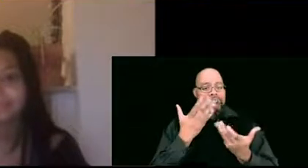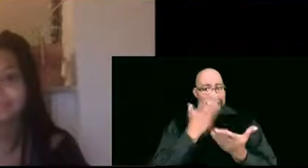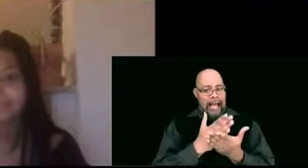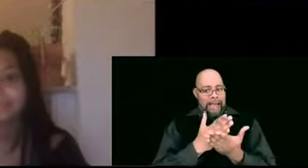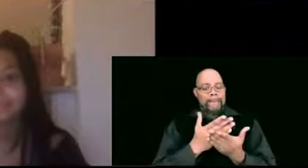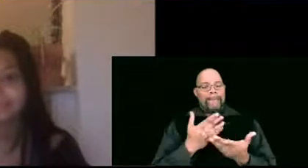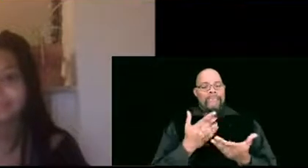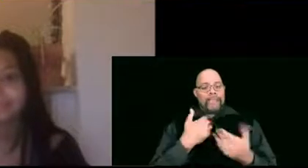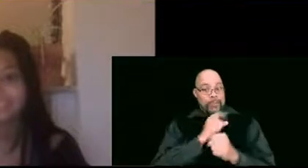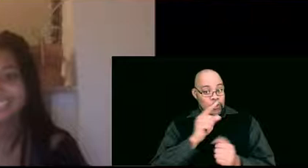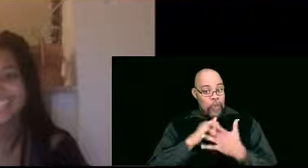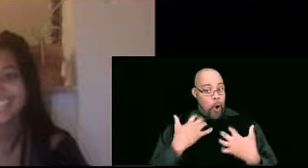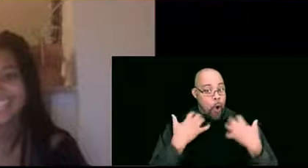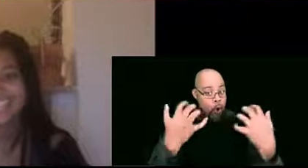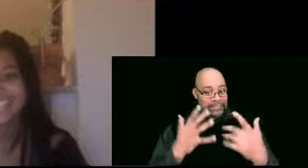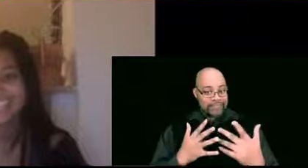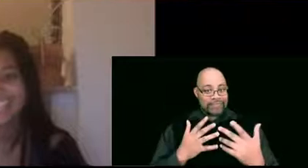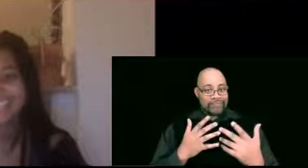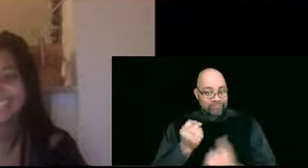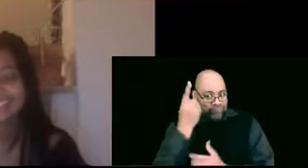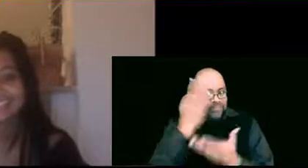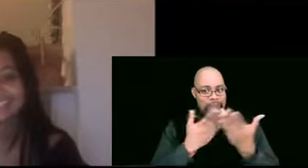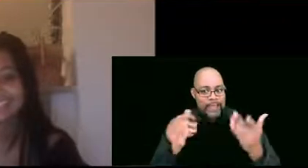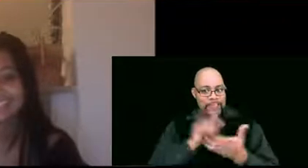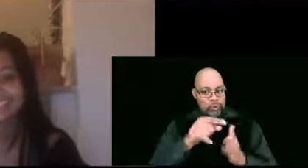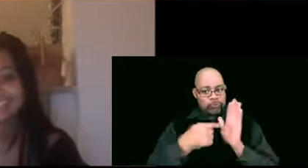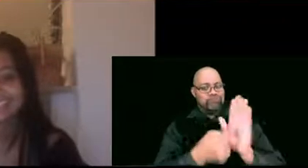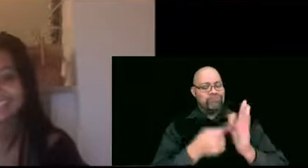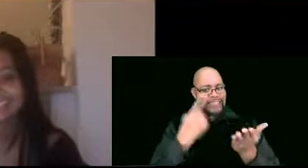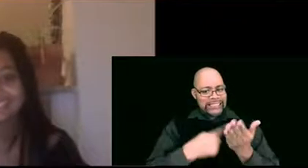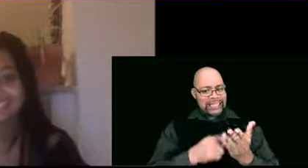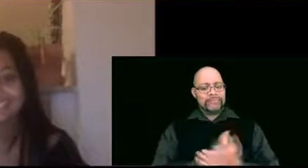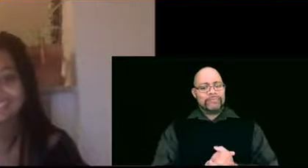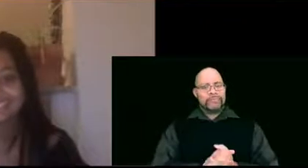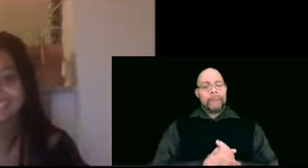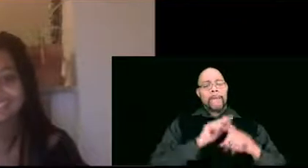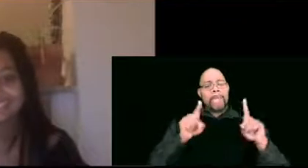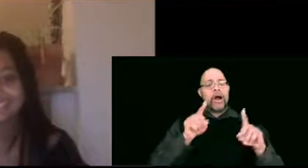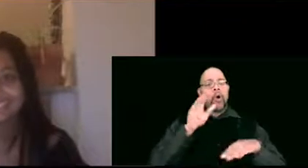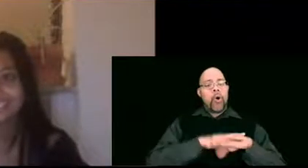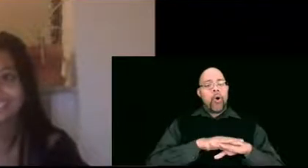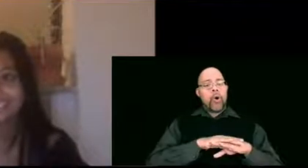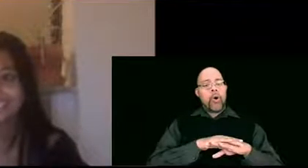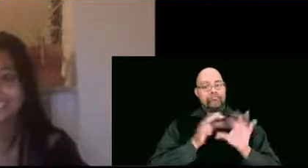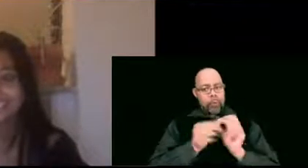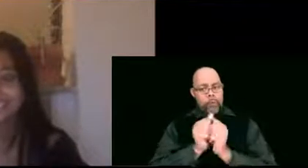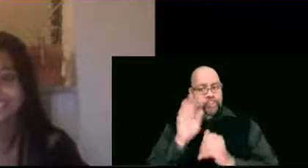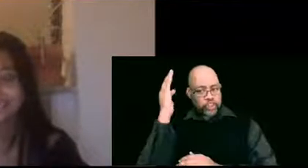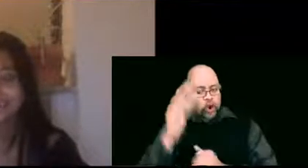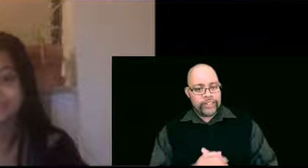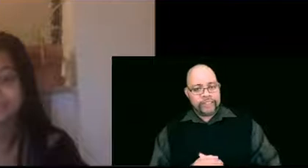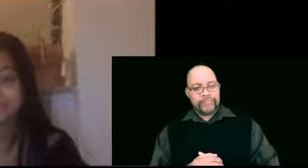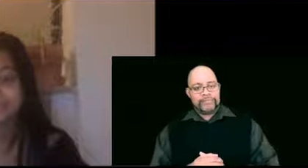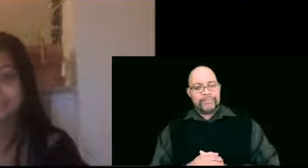do want to just stop and just, you know, make sure our audience catches on to some of the things that you highlighted. But on the page